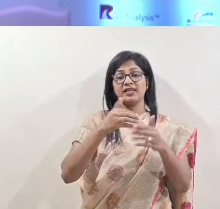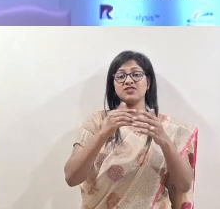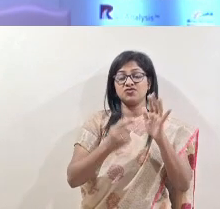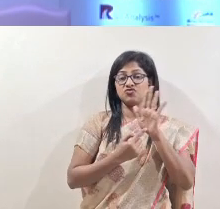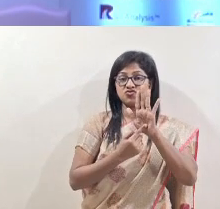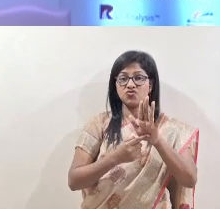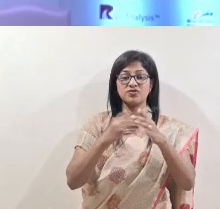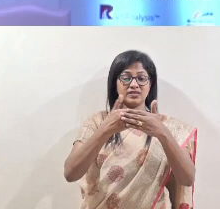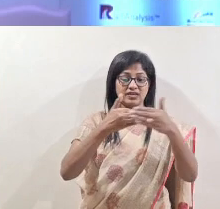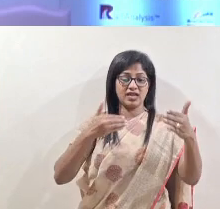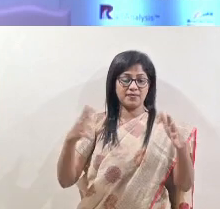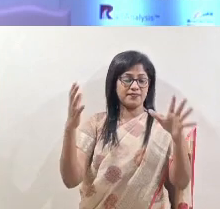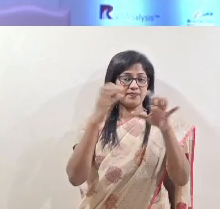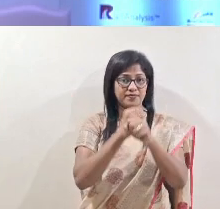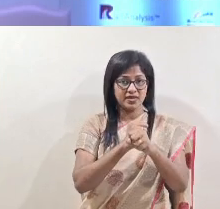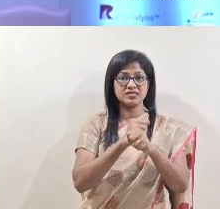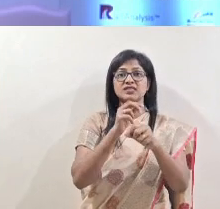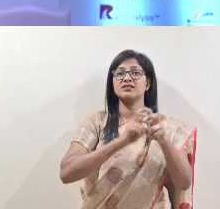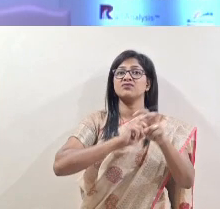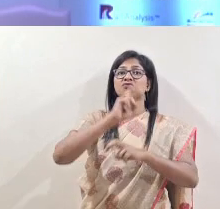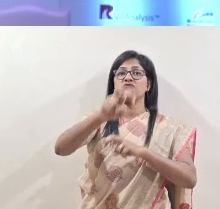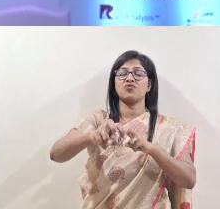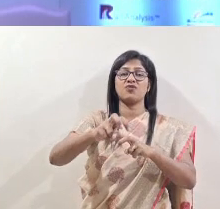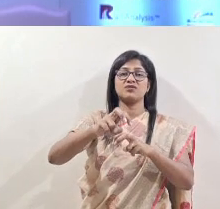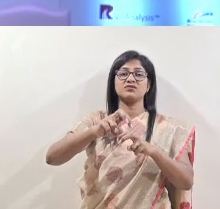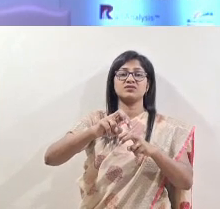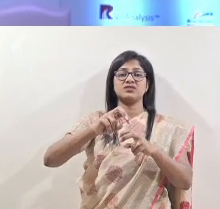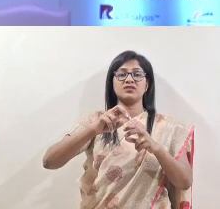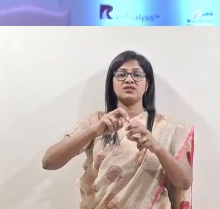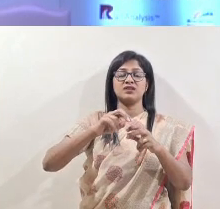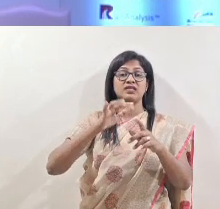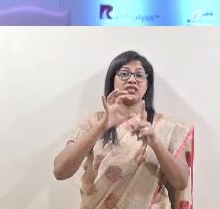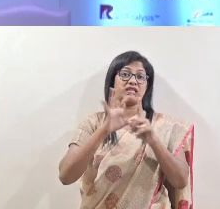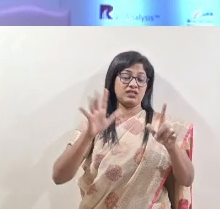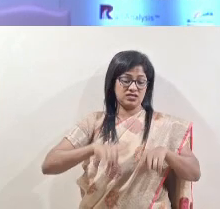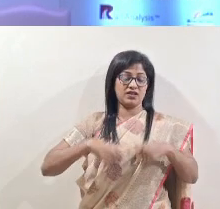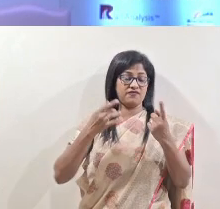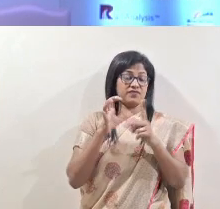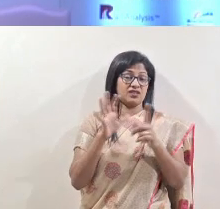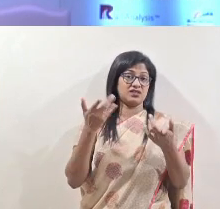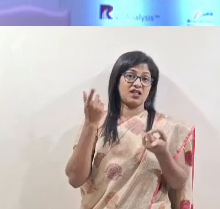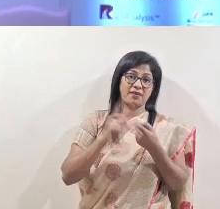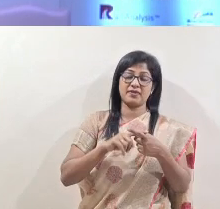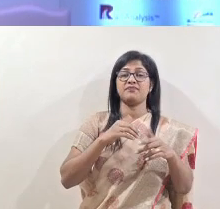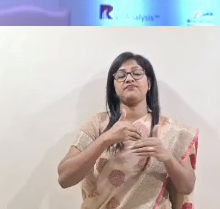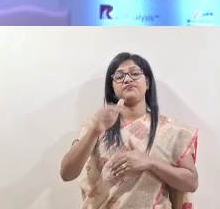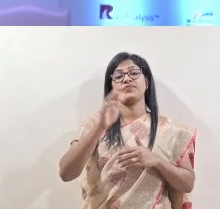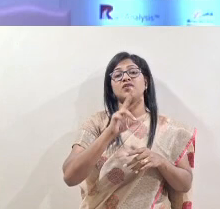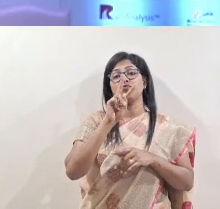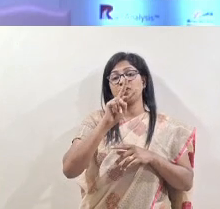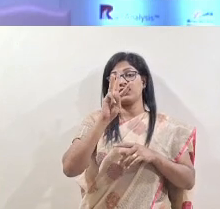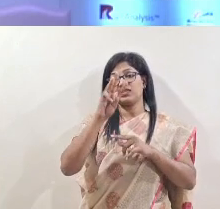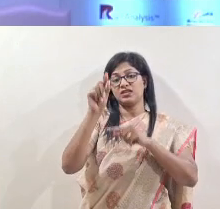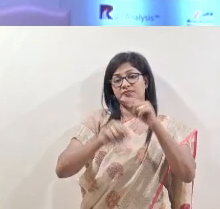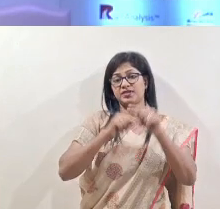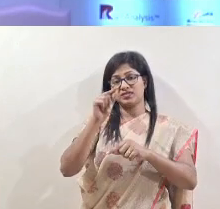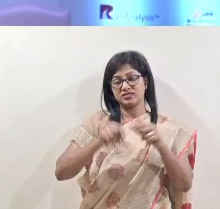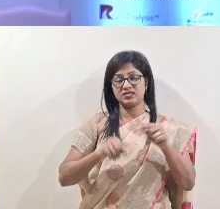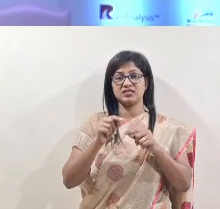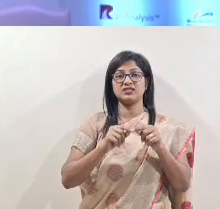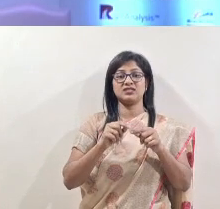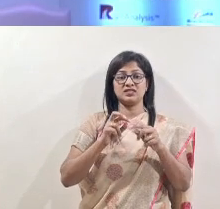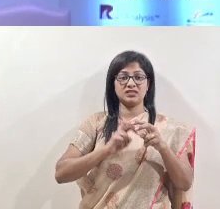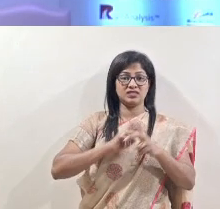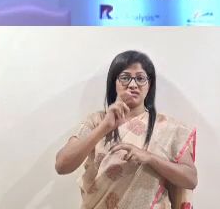they crossed the road by taking the risks. Whereas 23% pedestrians crossed the road by rolling,